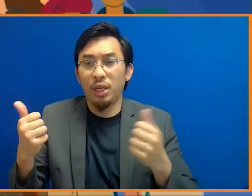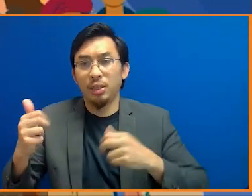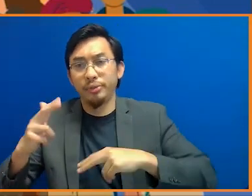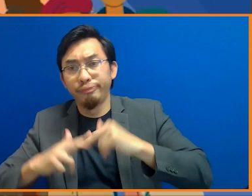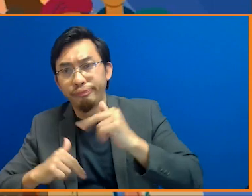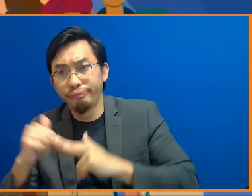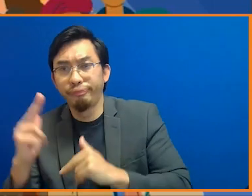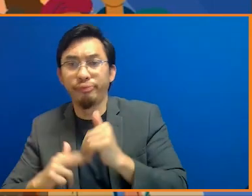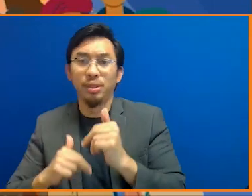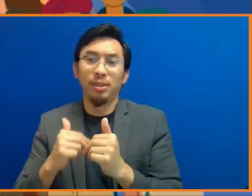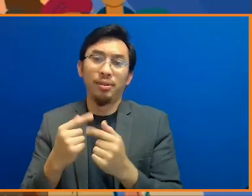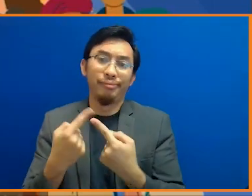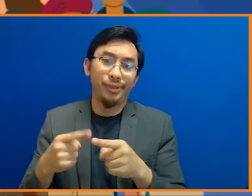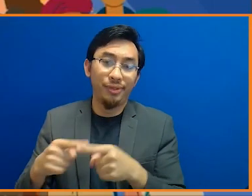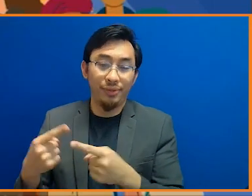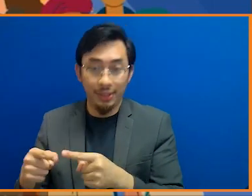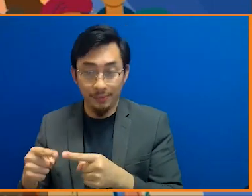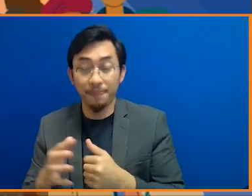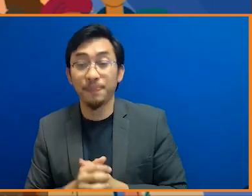reconstruction.